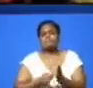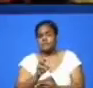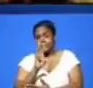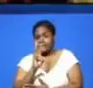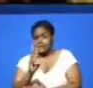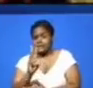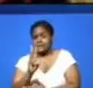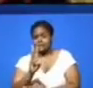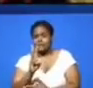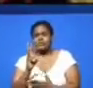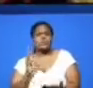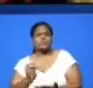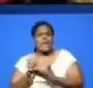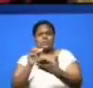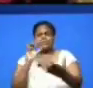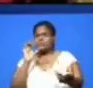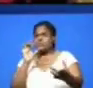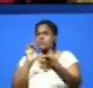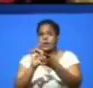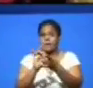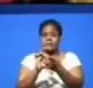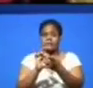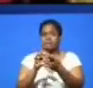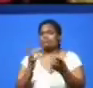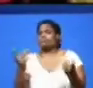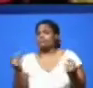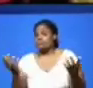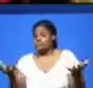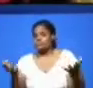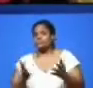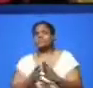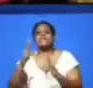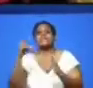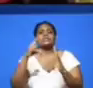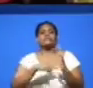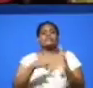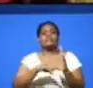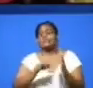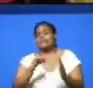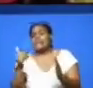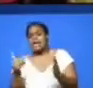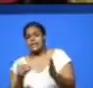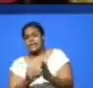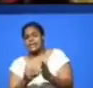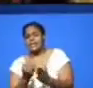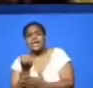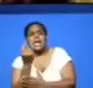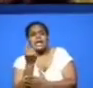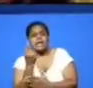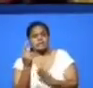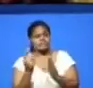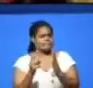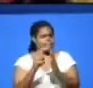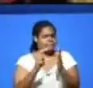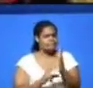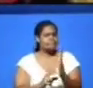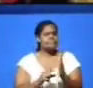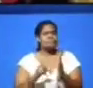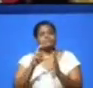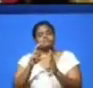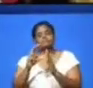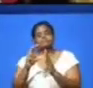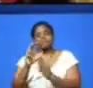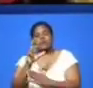you make the connection, here's what I'm going to do. I'm going to read again Revelation 11 verse 3, then I'll